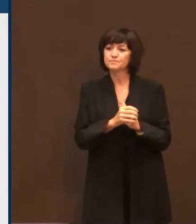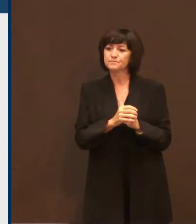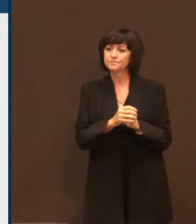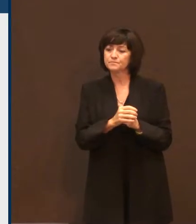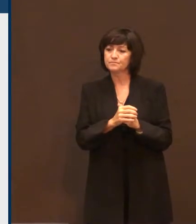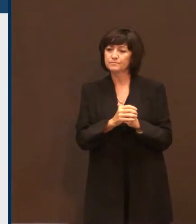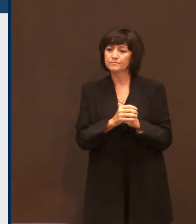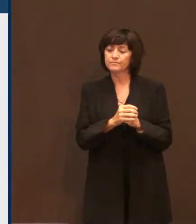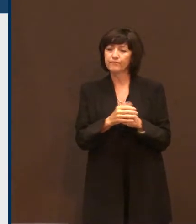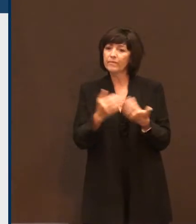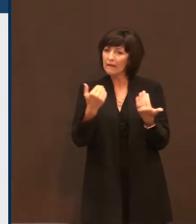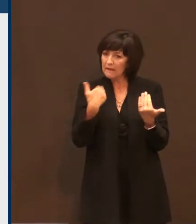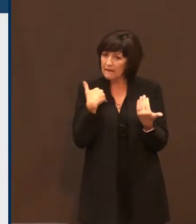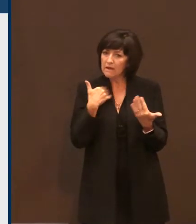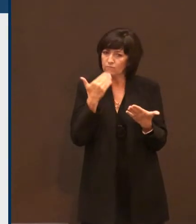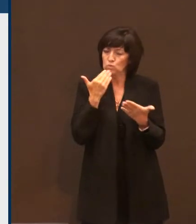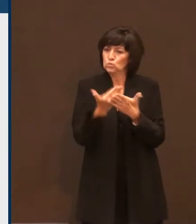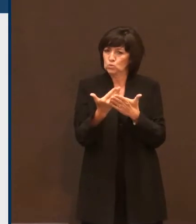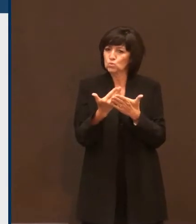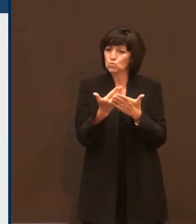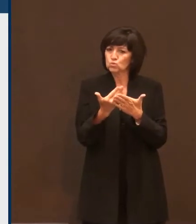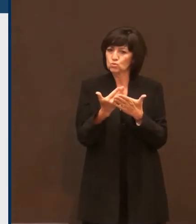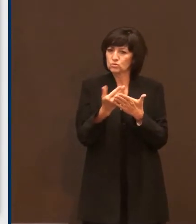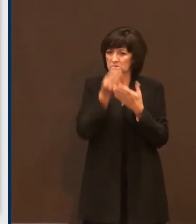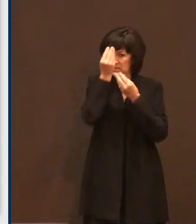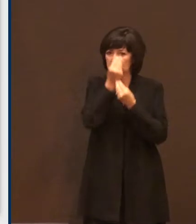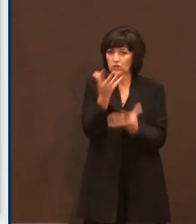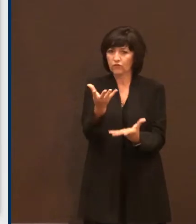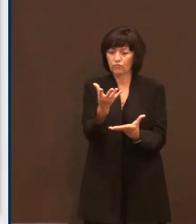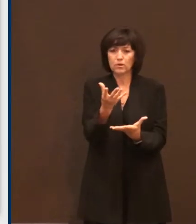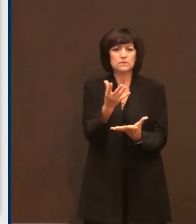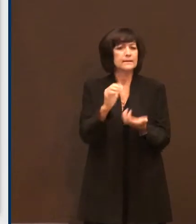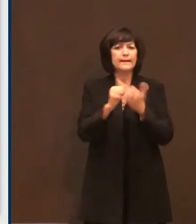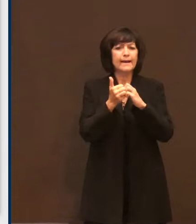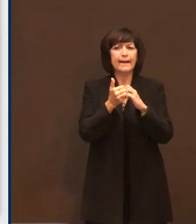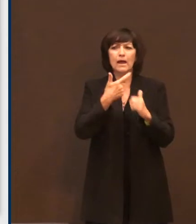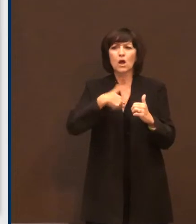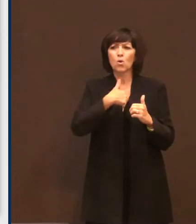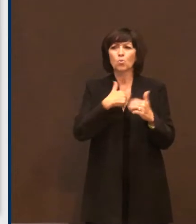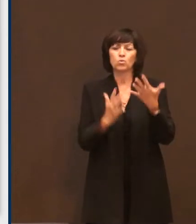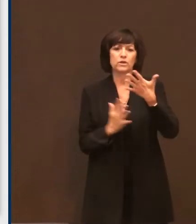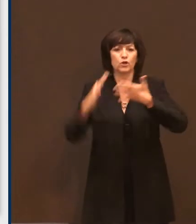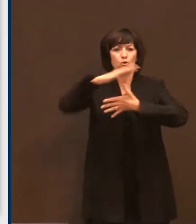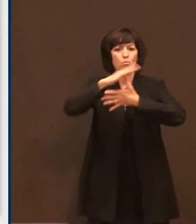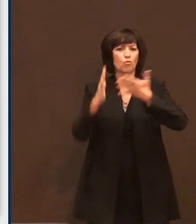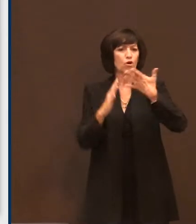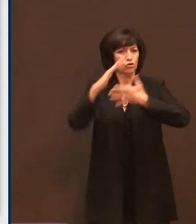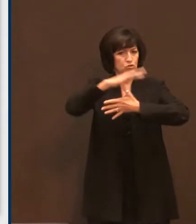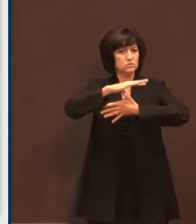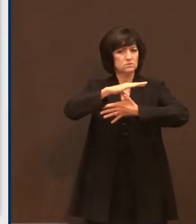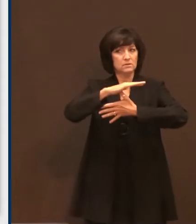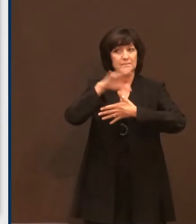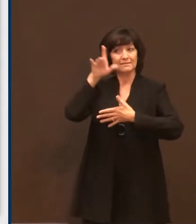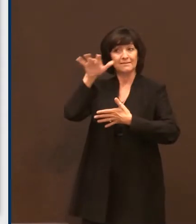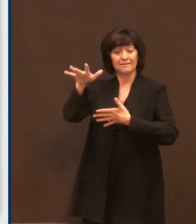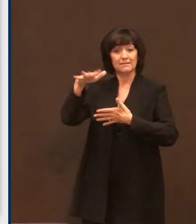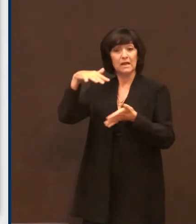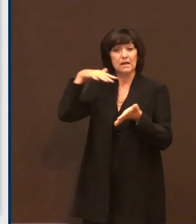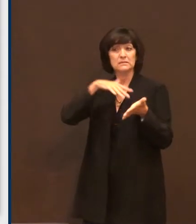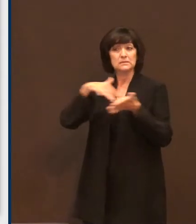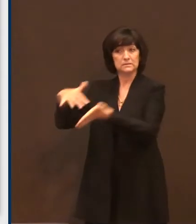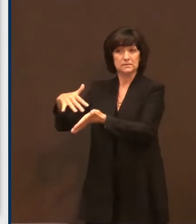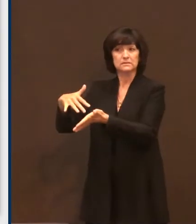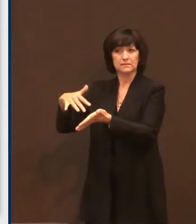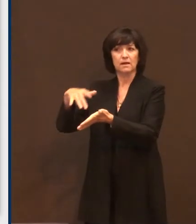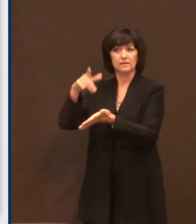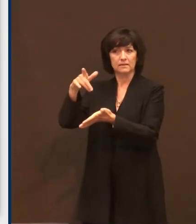and about who should be prioritized. Here's a study from the National Academies of Science,